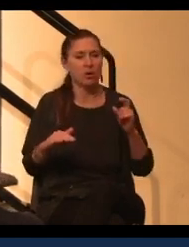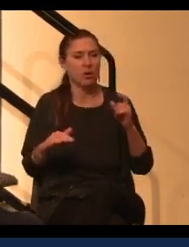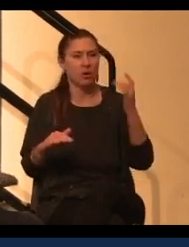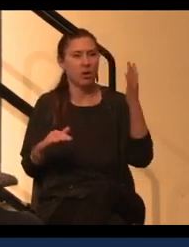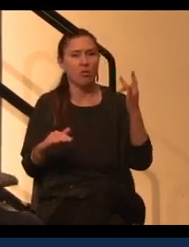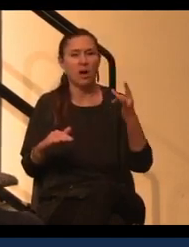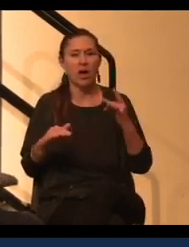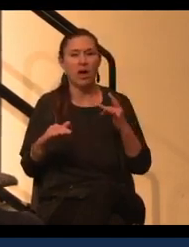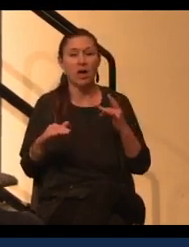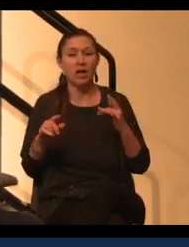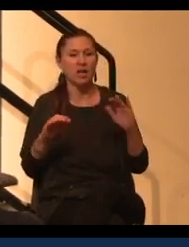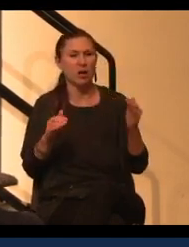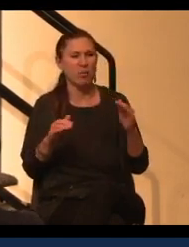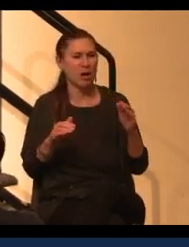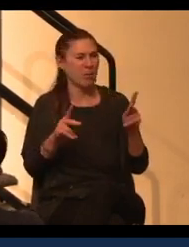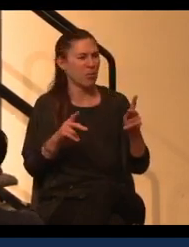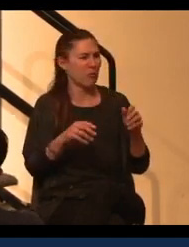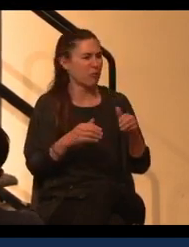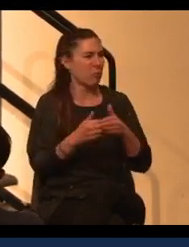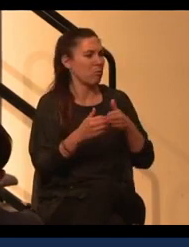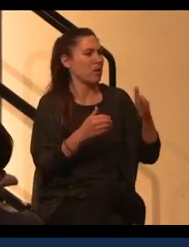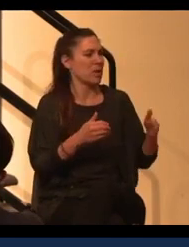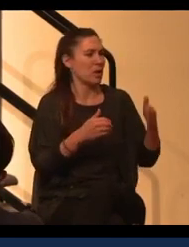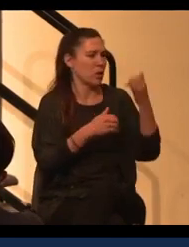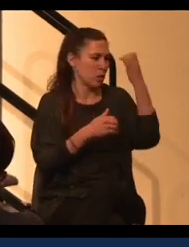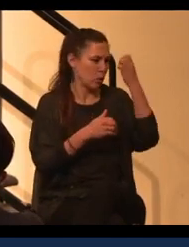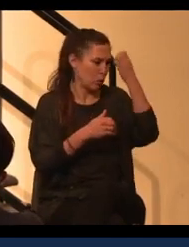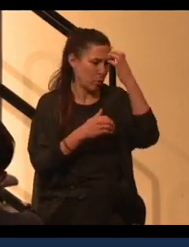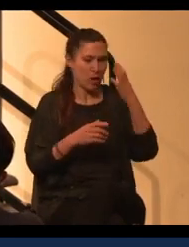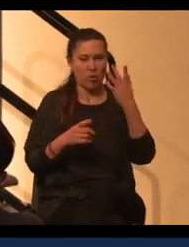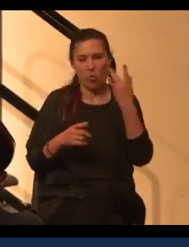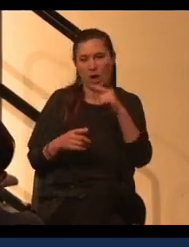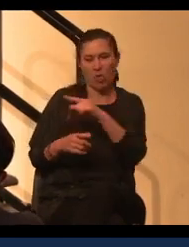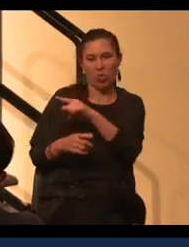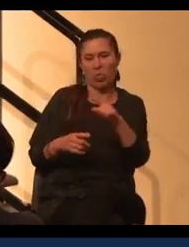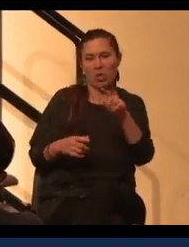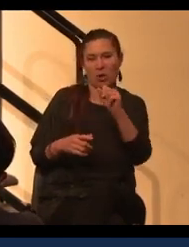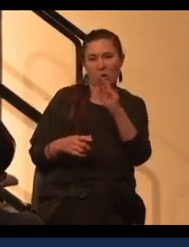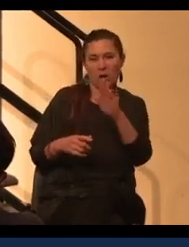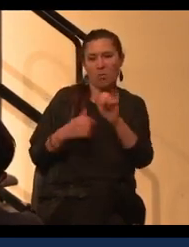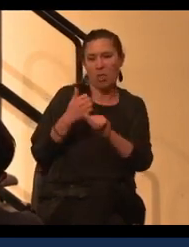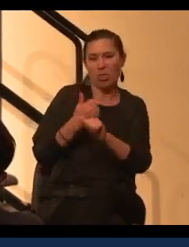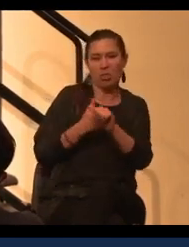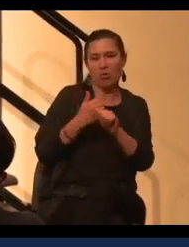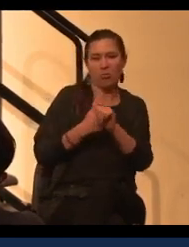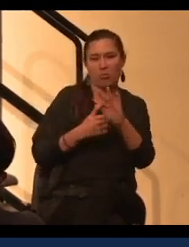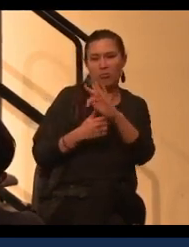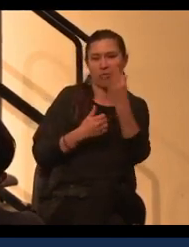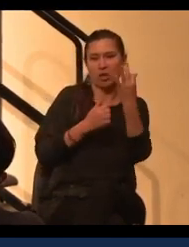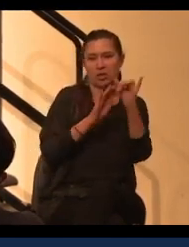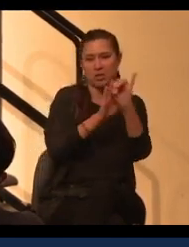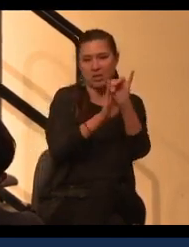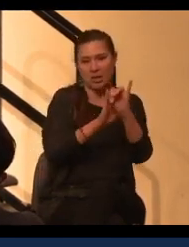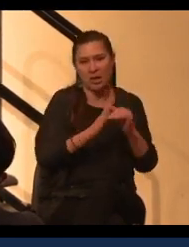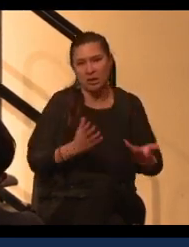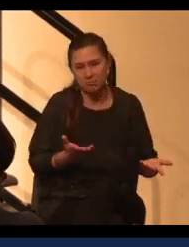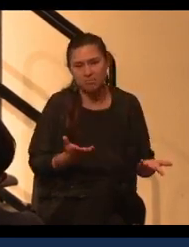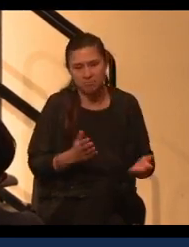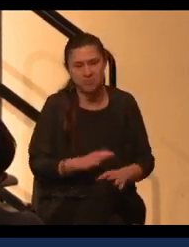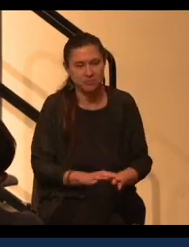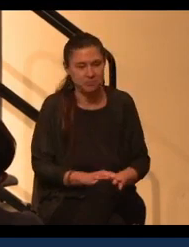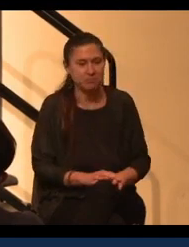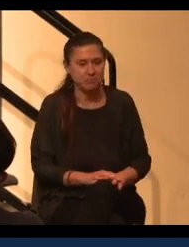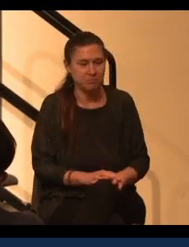from neighboring European countries, like, well, those Arabs are threatening the French identity. And we see